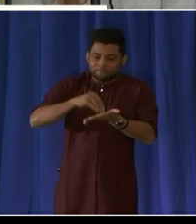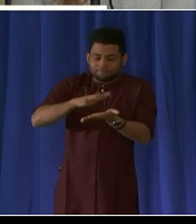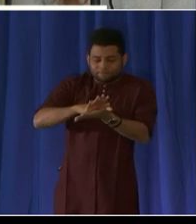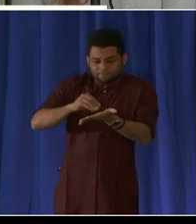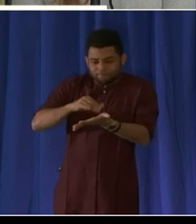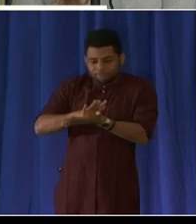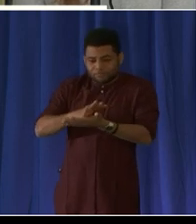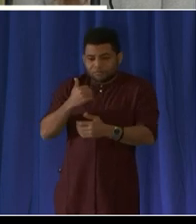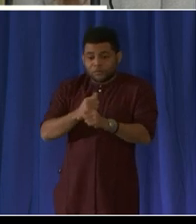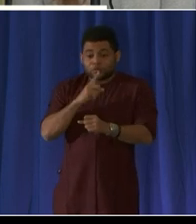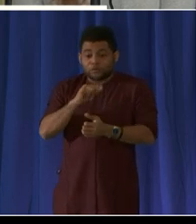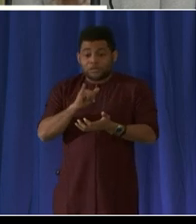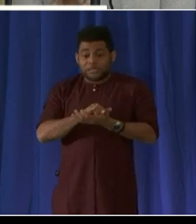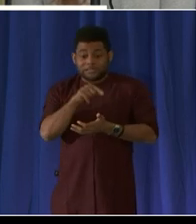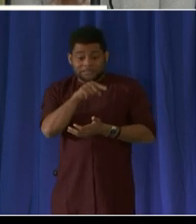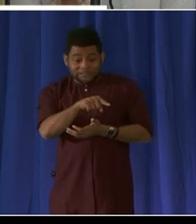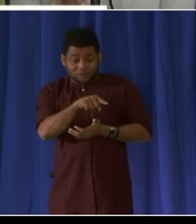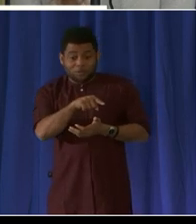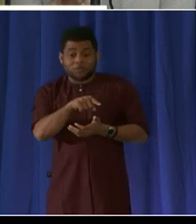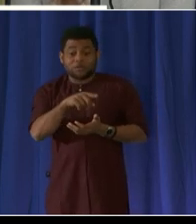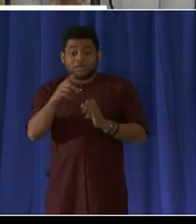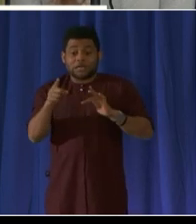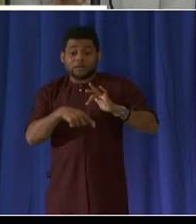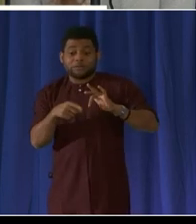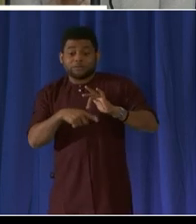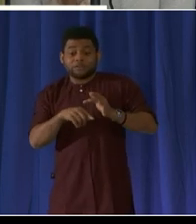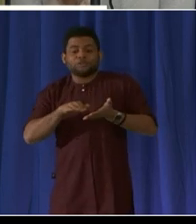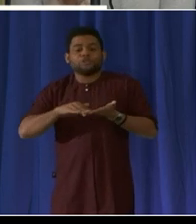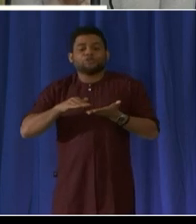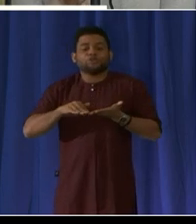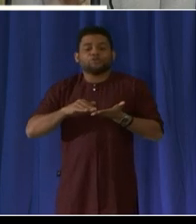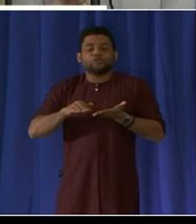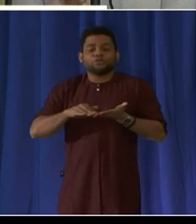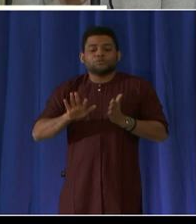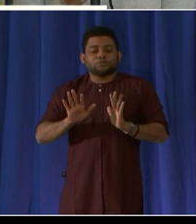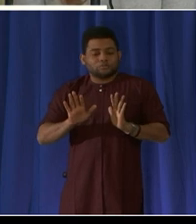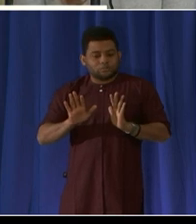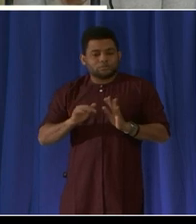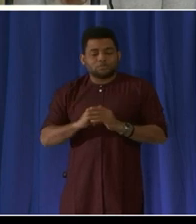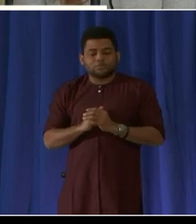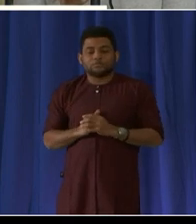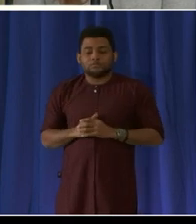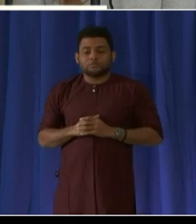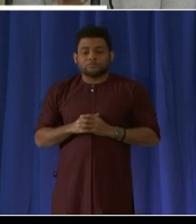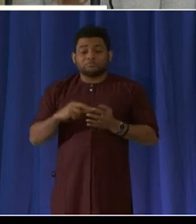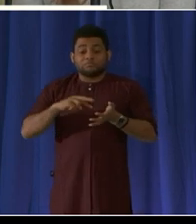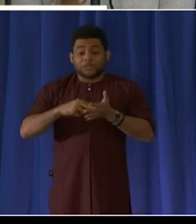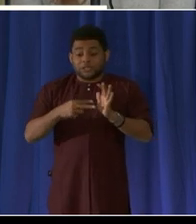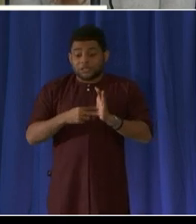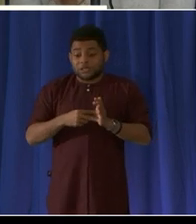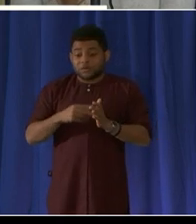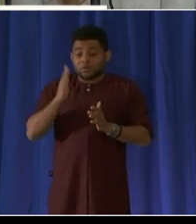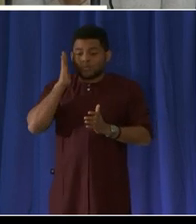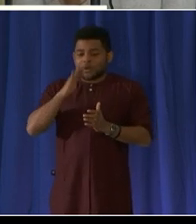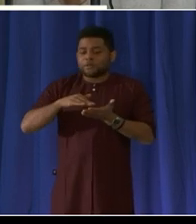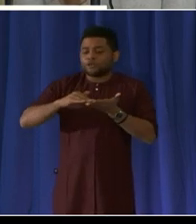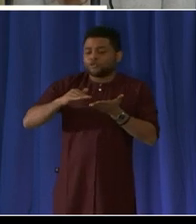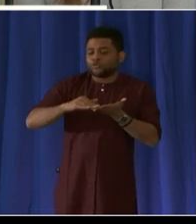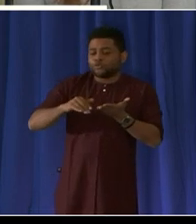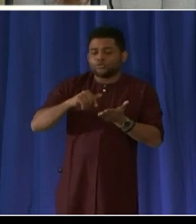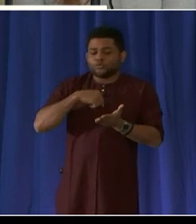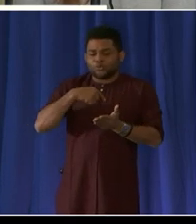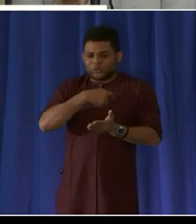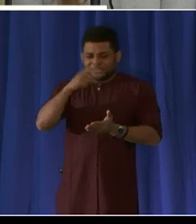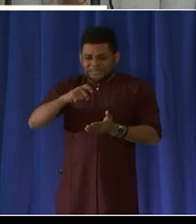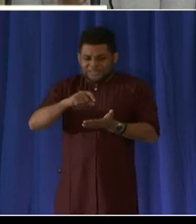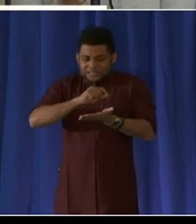documentation to make sure that those absences are excused. If your student tests positive for COVID-19, again, they are excused absences.